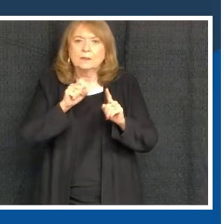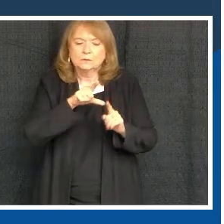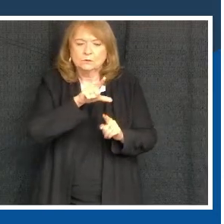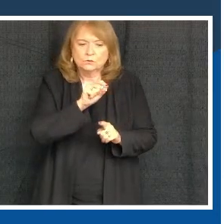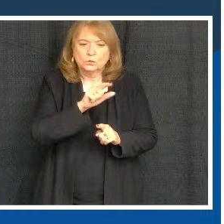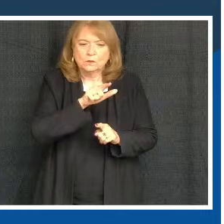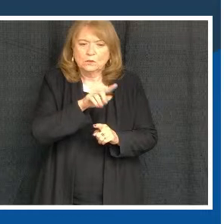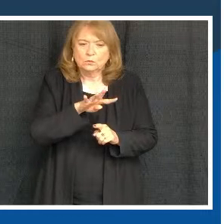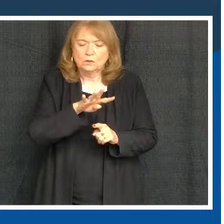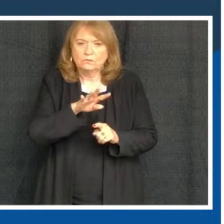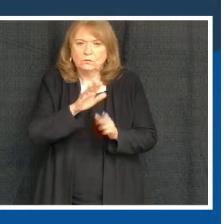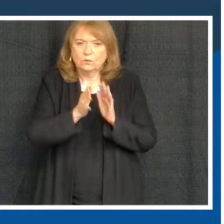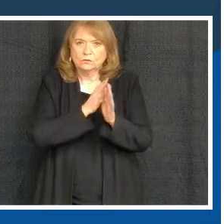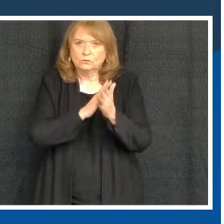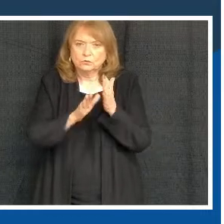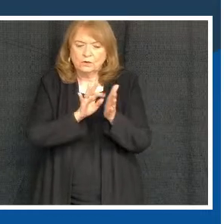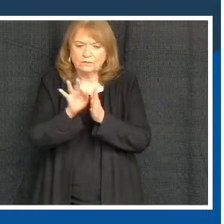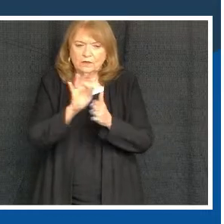2024 traffic count was